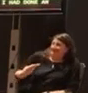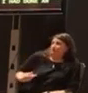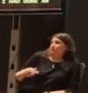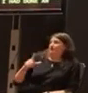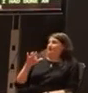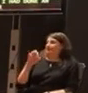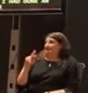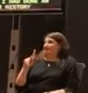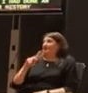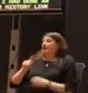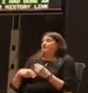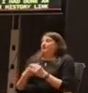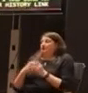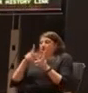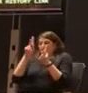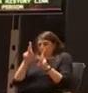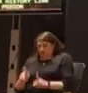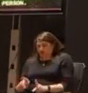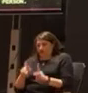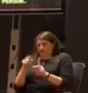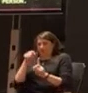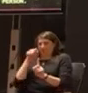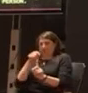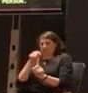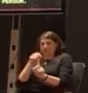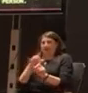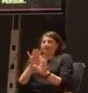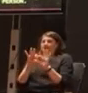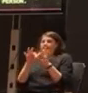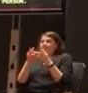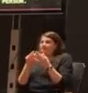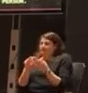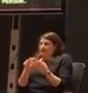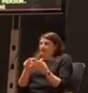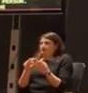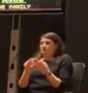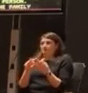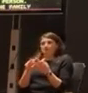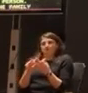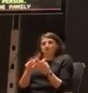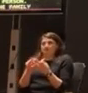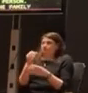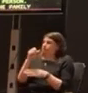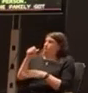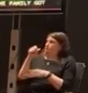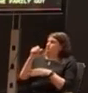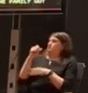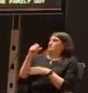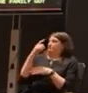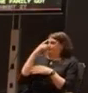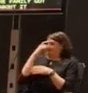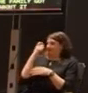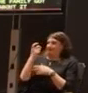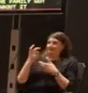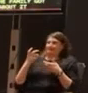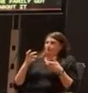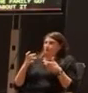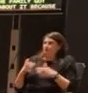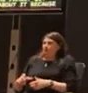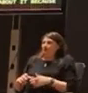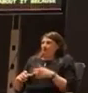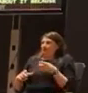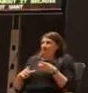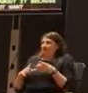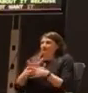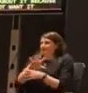HistoryLink about this person. And the family got very upset about it because they did not want it to be